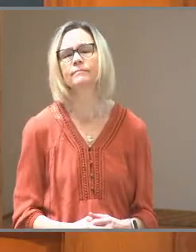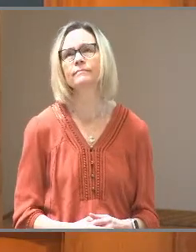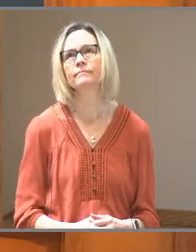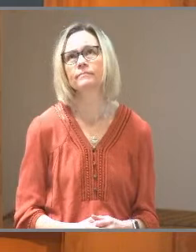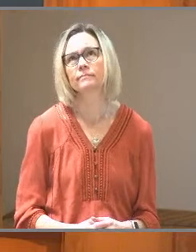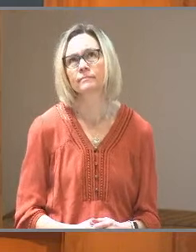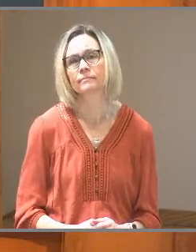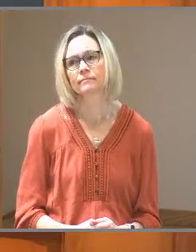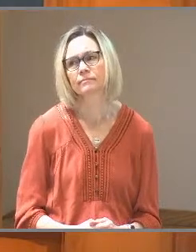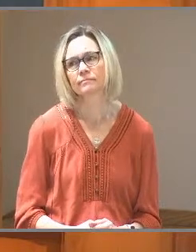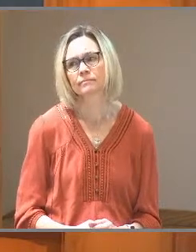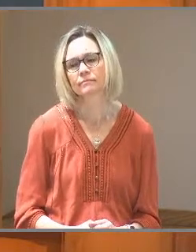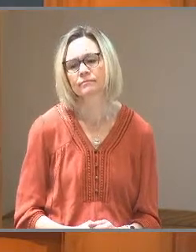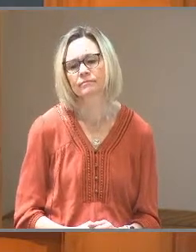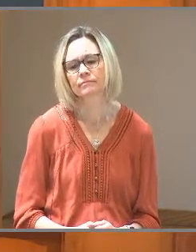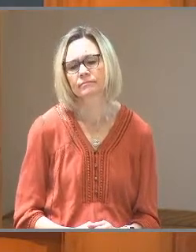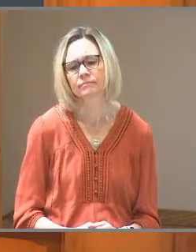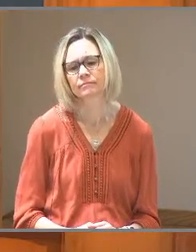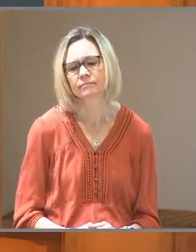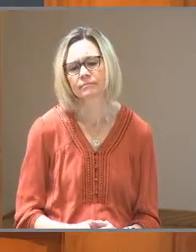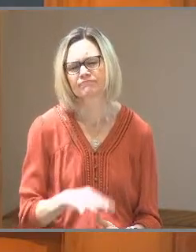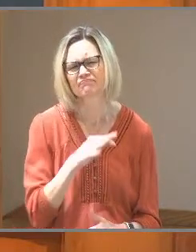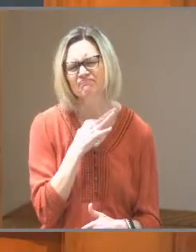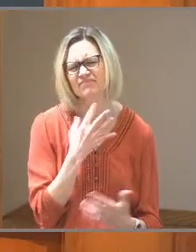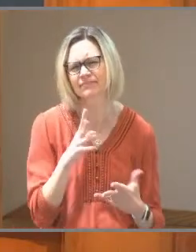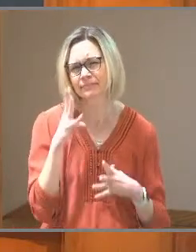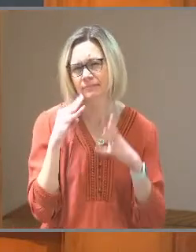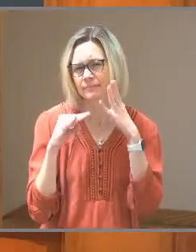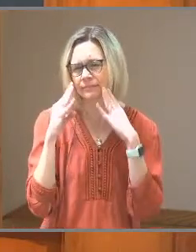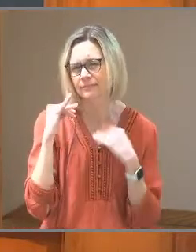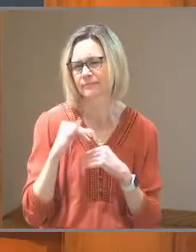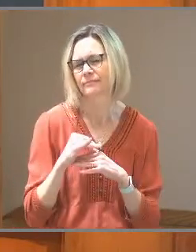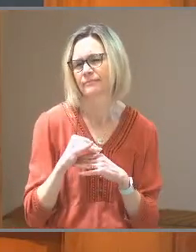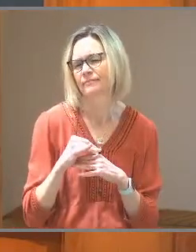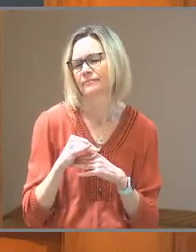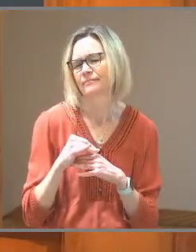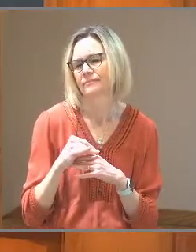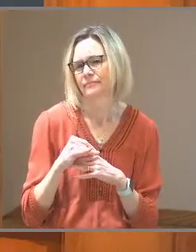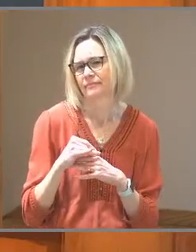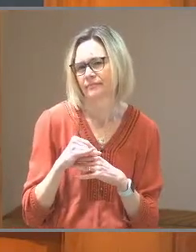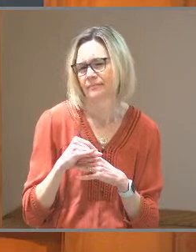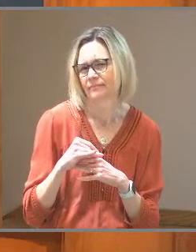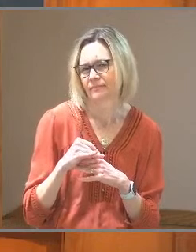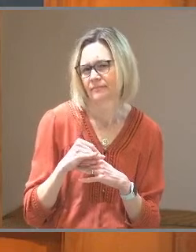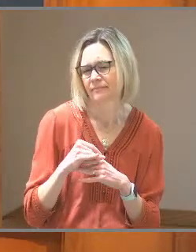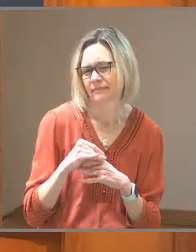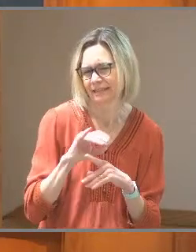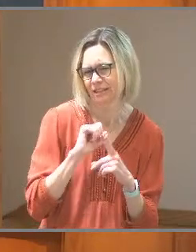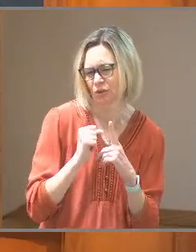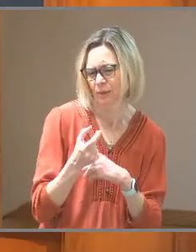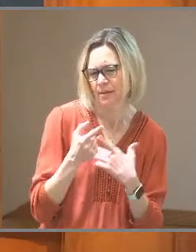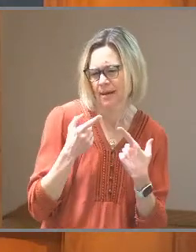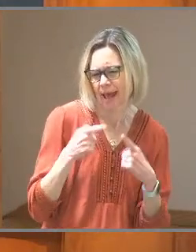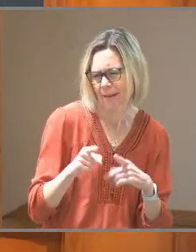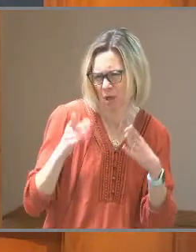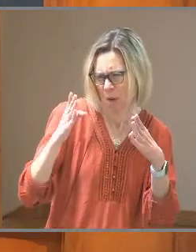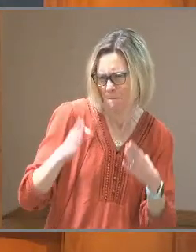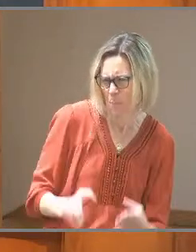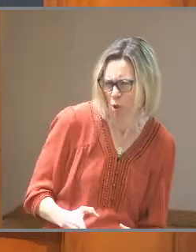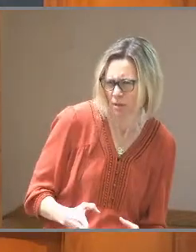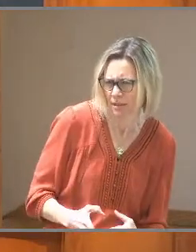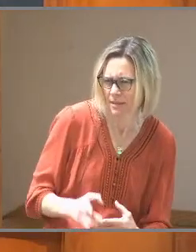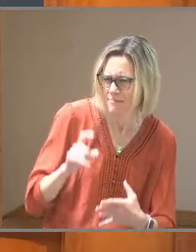you ever have a situation when you see a person from a distance and you